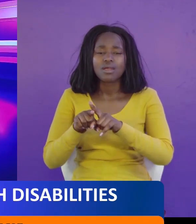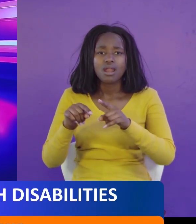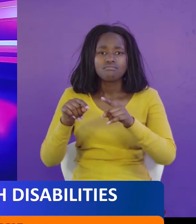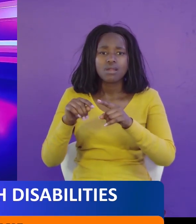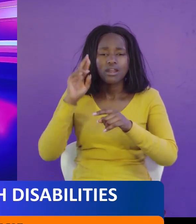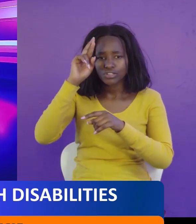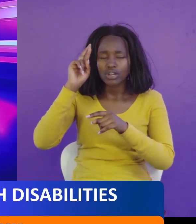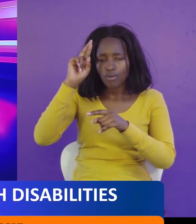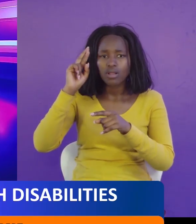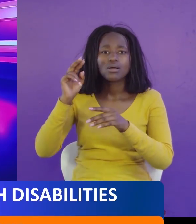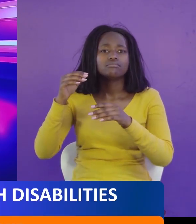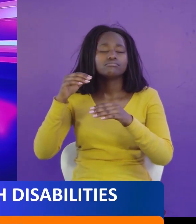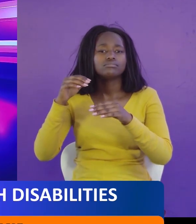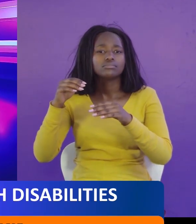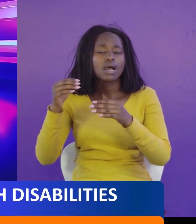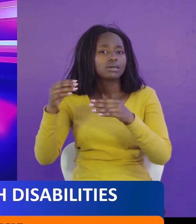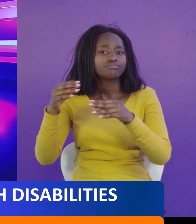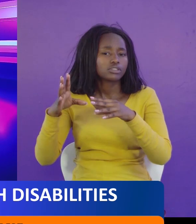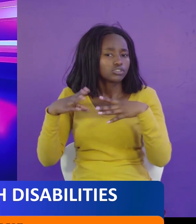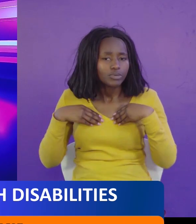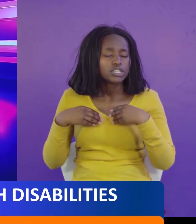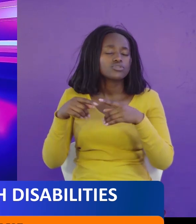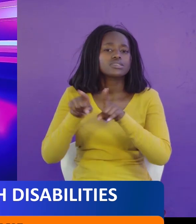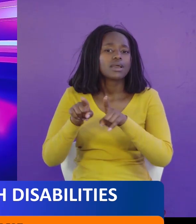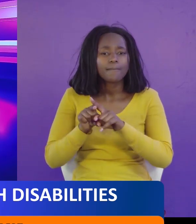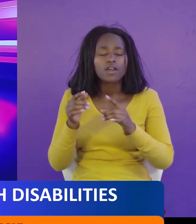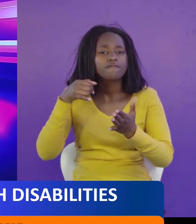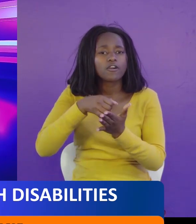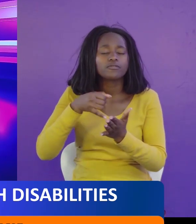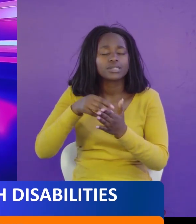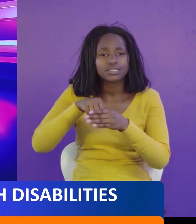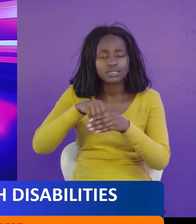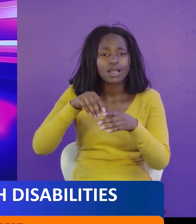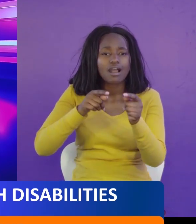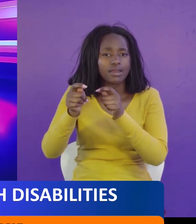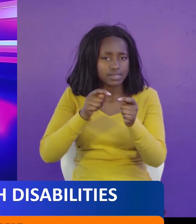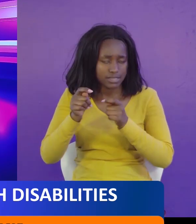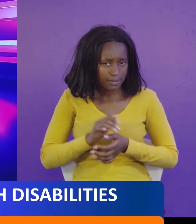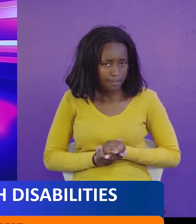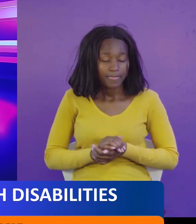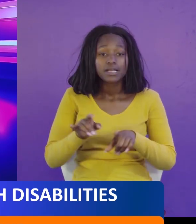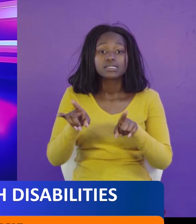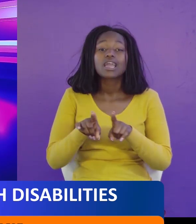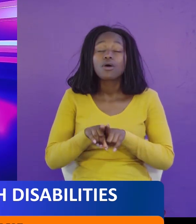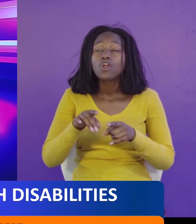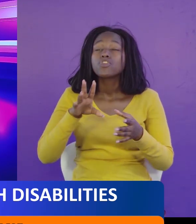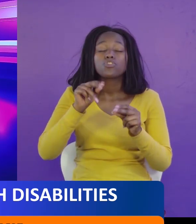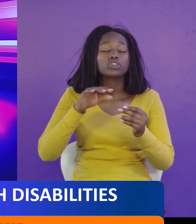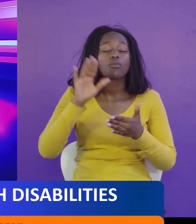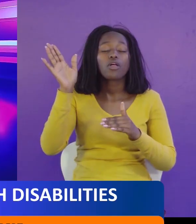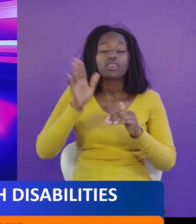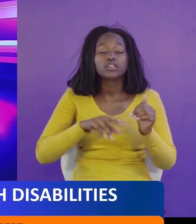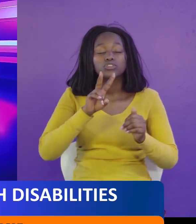and representation in governance. The Constitution also demands that no more than 2/3